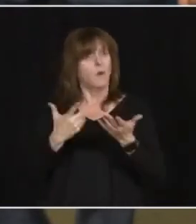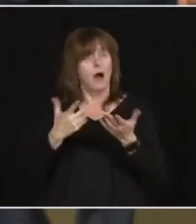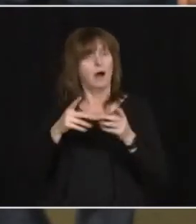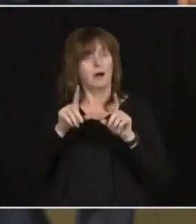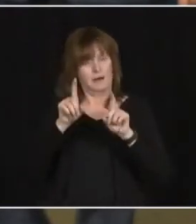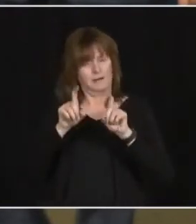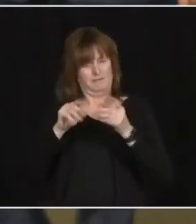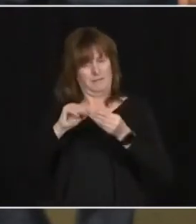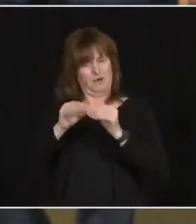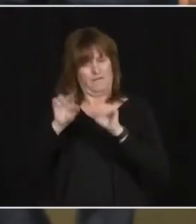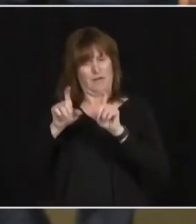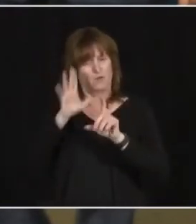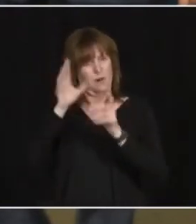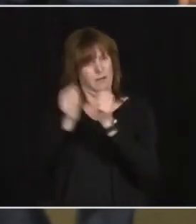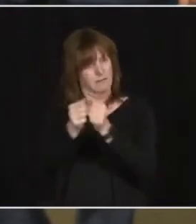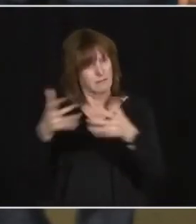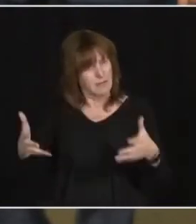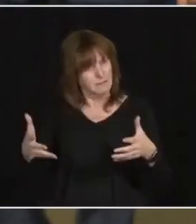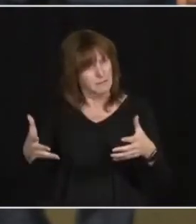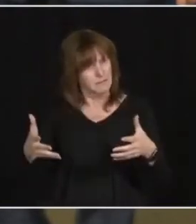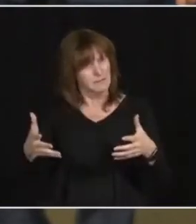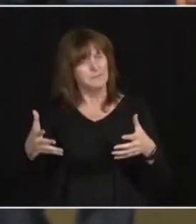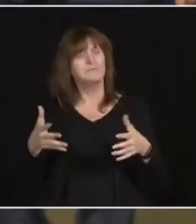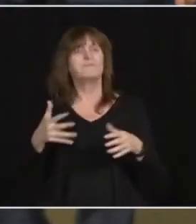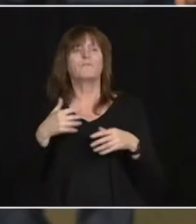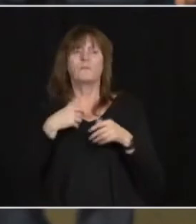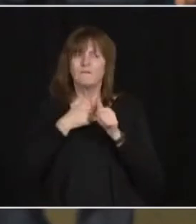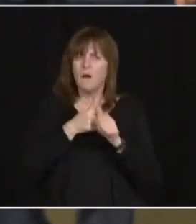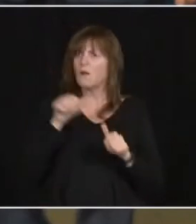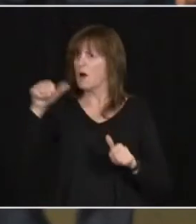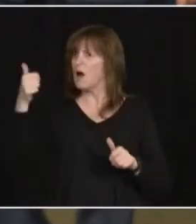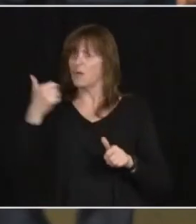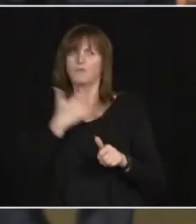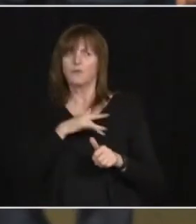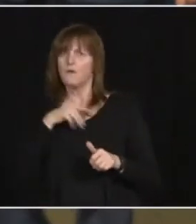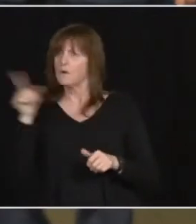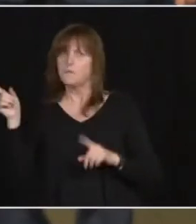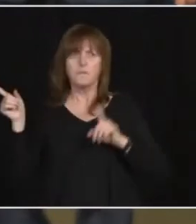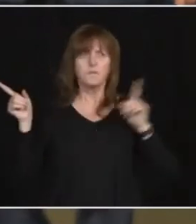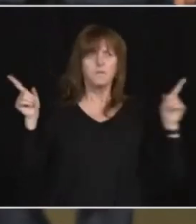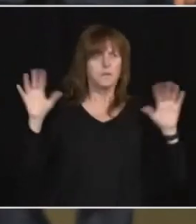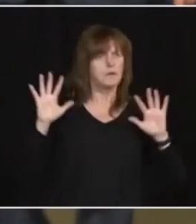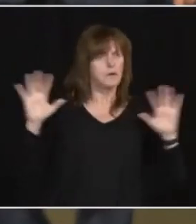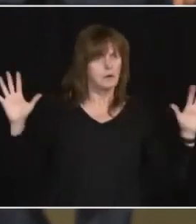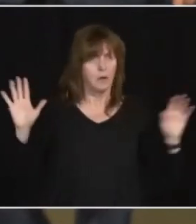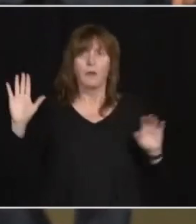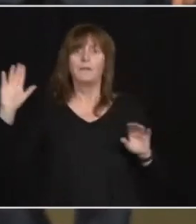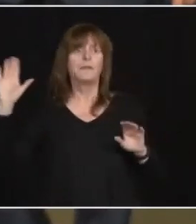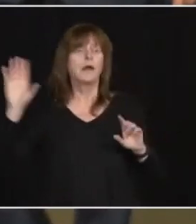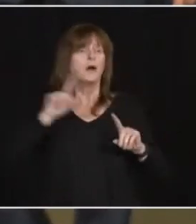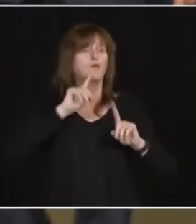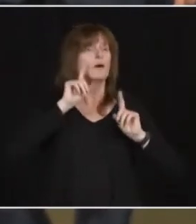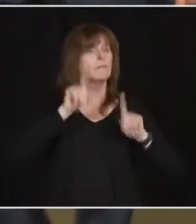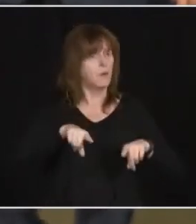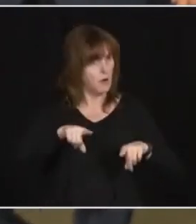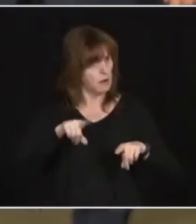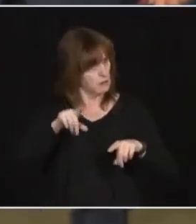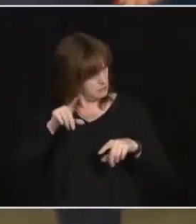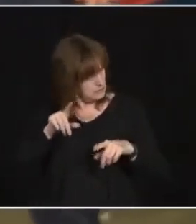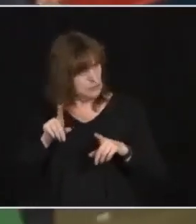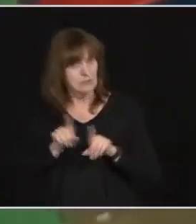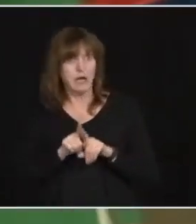brings us more in line with what most of the other provinces are doing and the way that they're reporting, principally British Columbia.